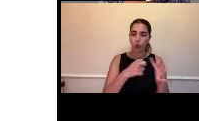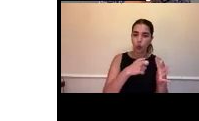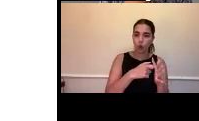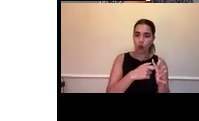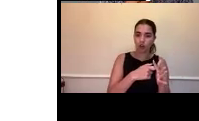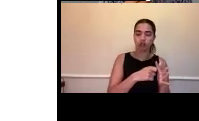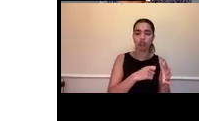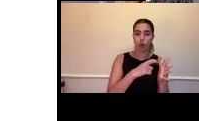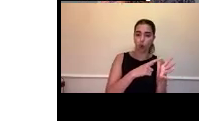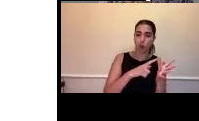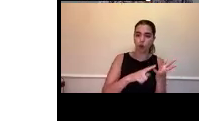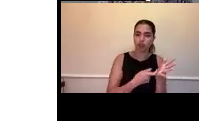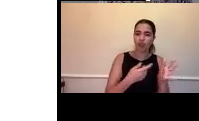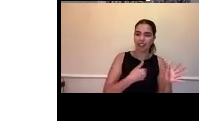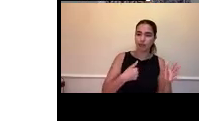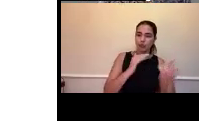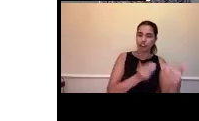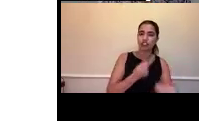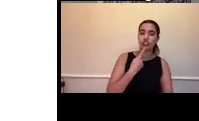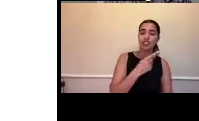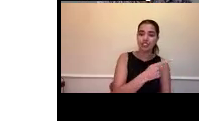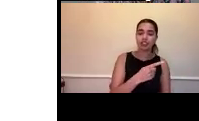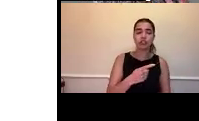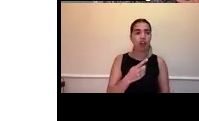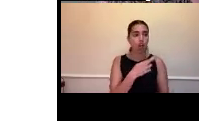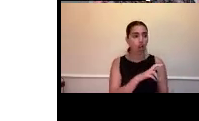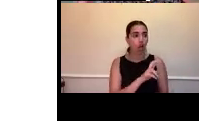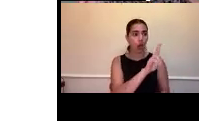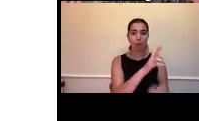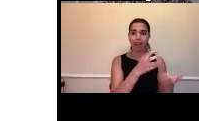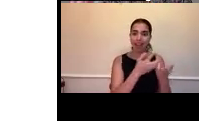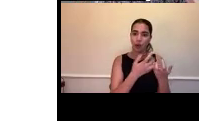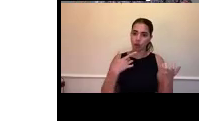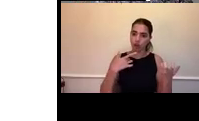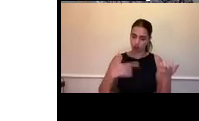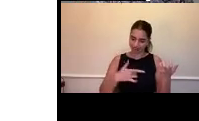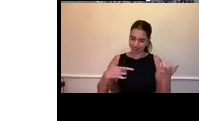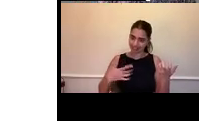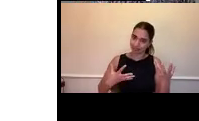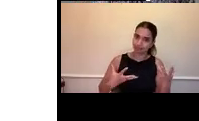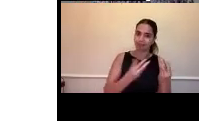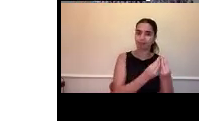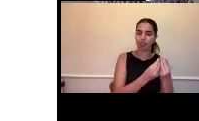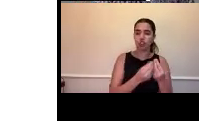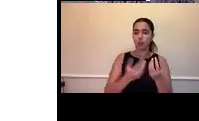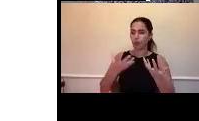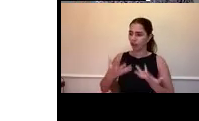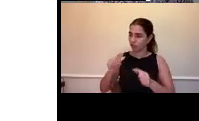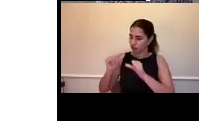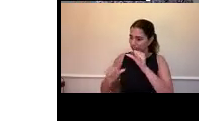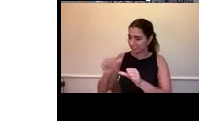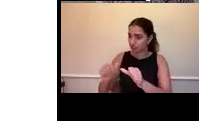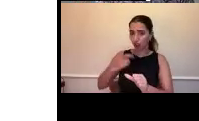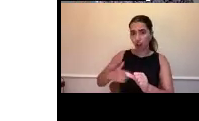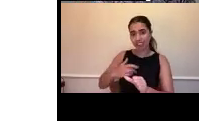to, by assembling the best available evidence of the current trends that we're facing, only in that way